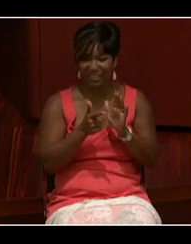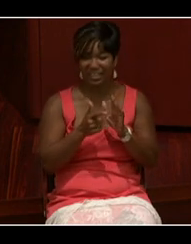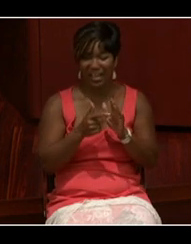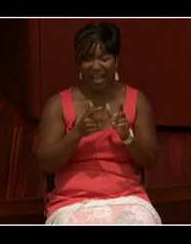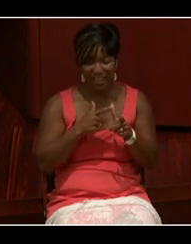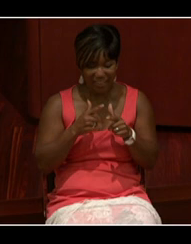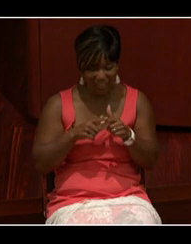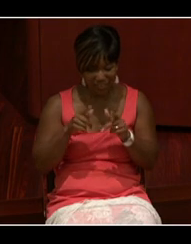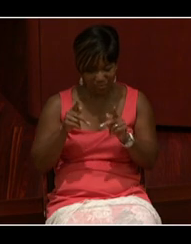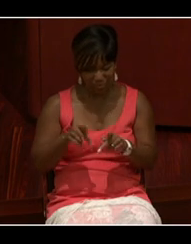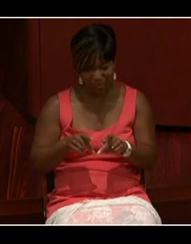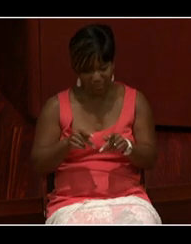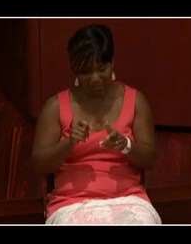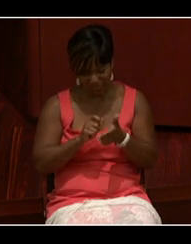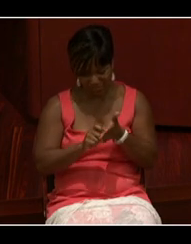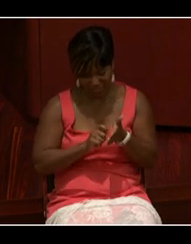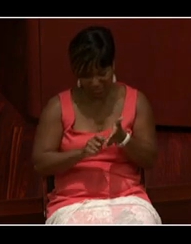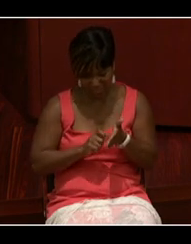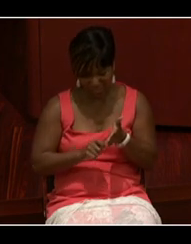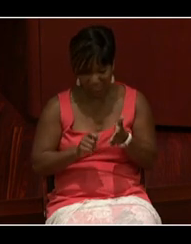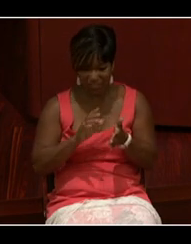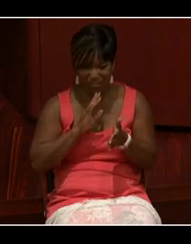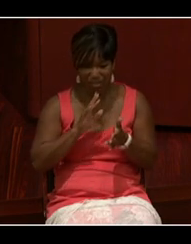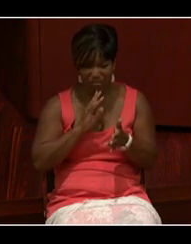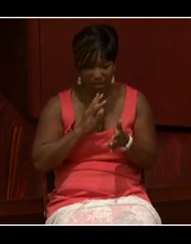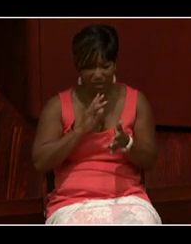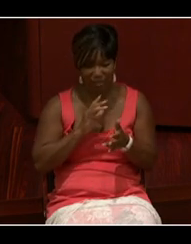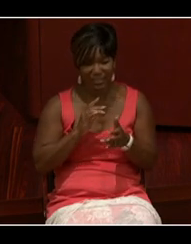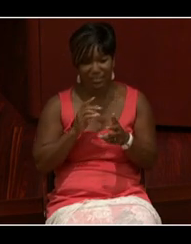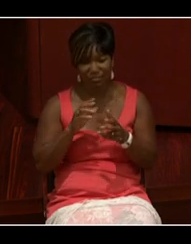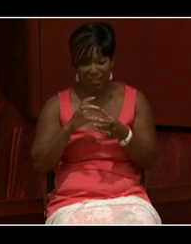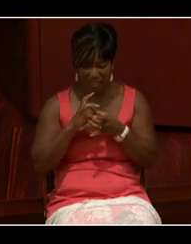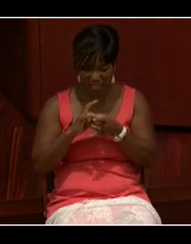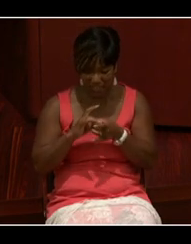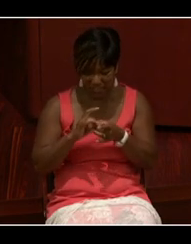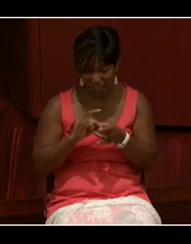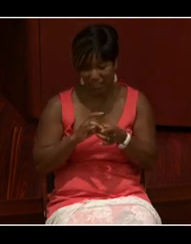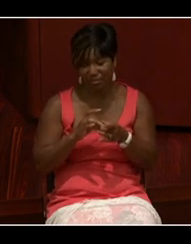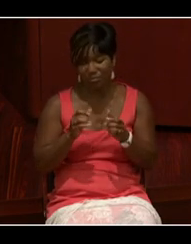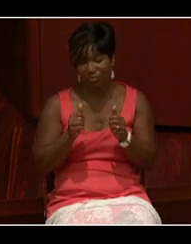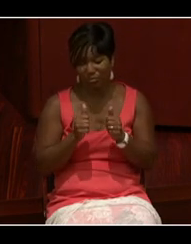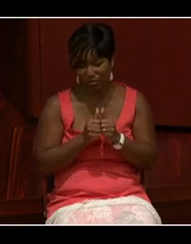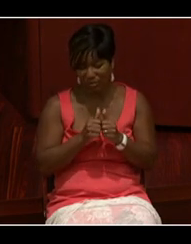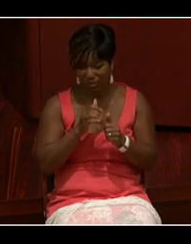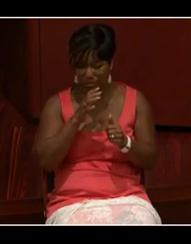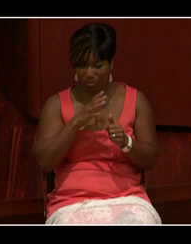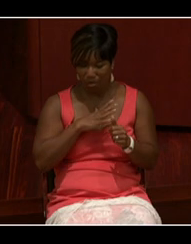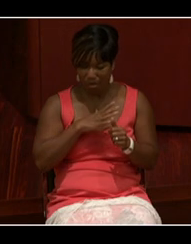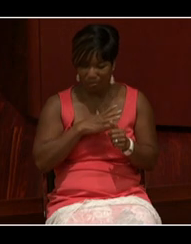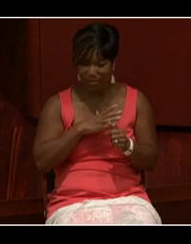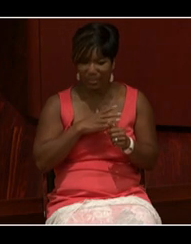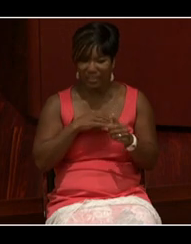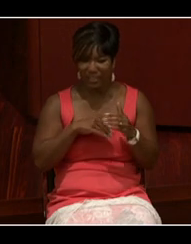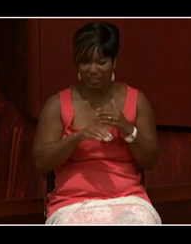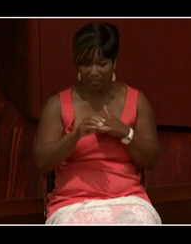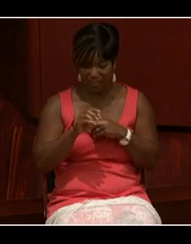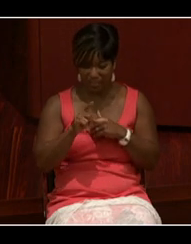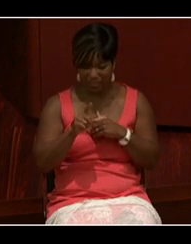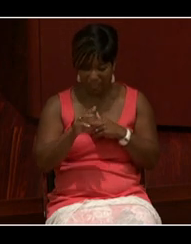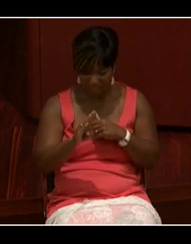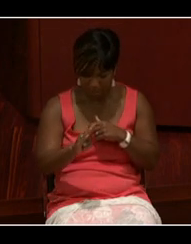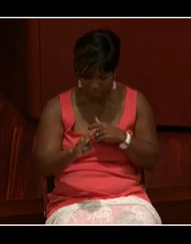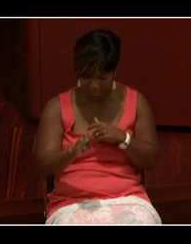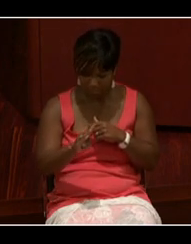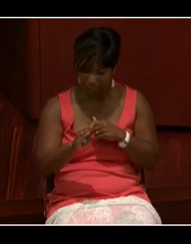his goings-on with another lady who he stated was trying to get a job at a club. And to help get the